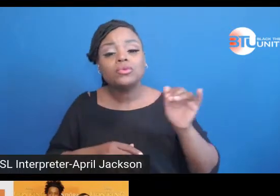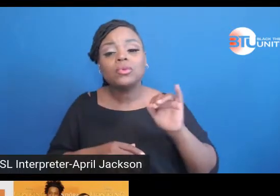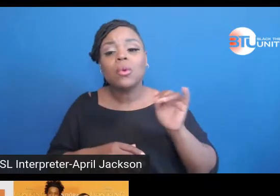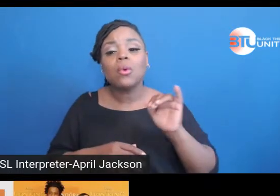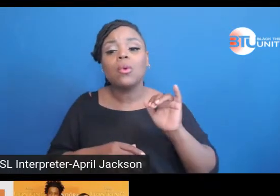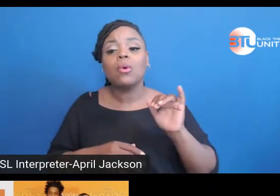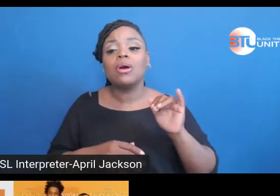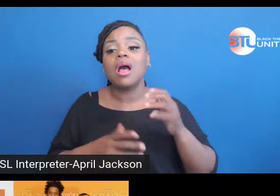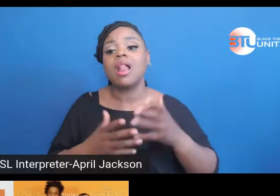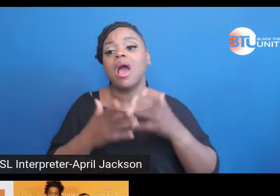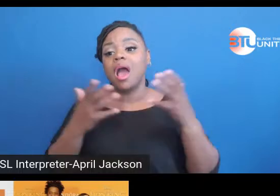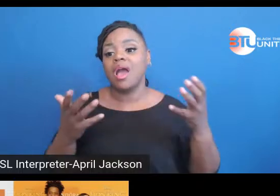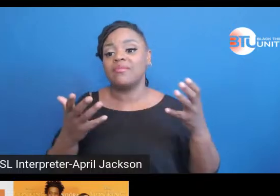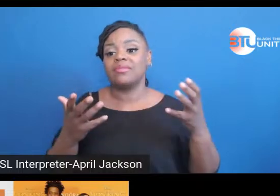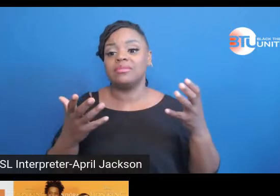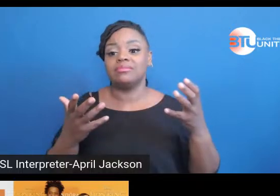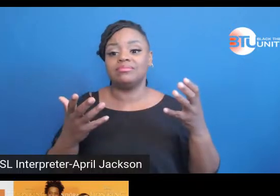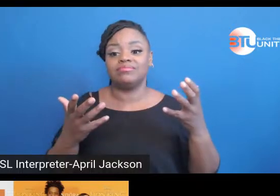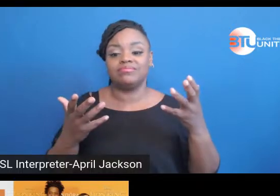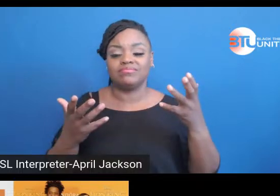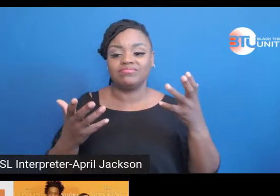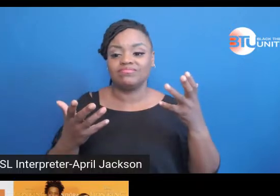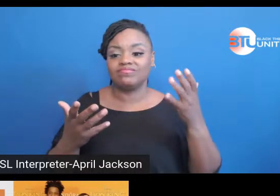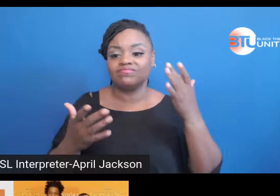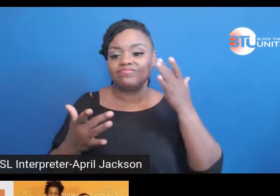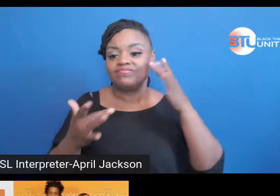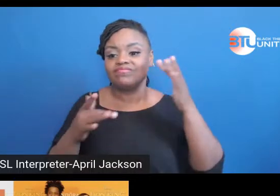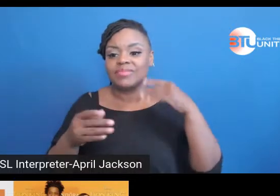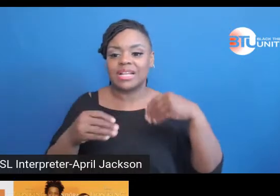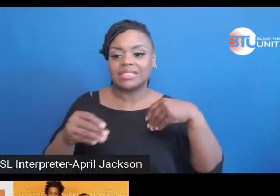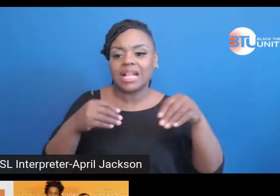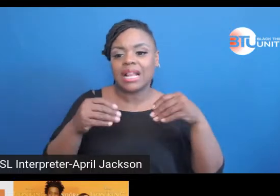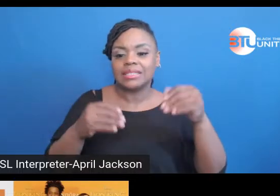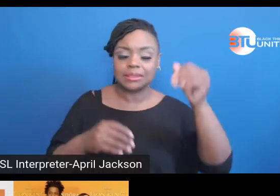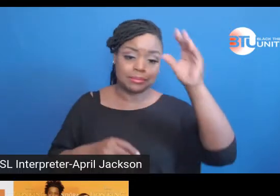literally snake oil salesmen. I guess we still have them.